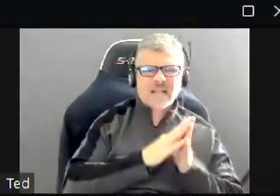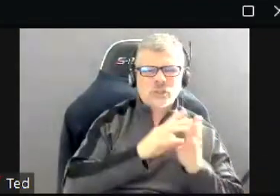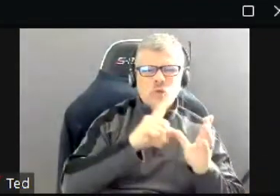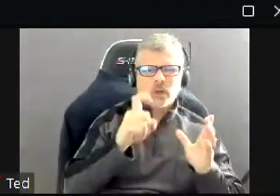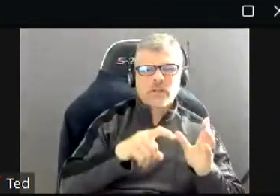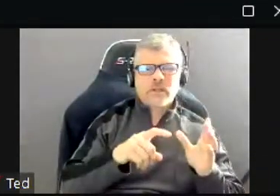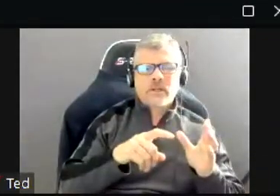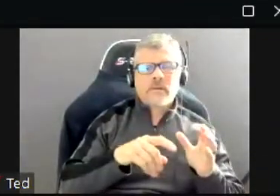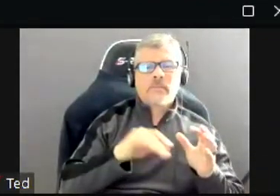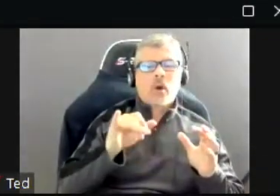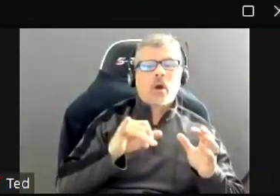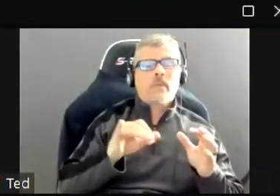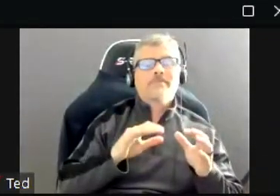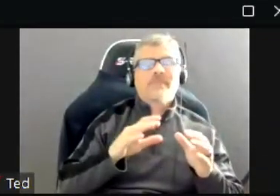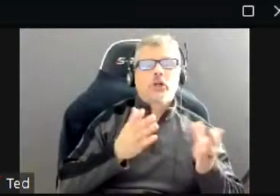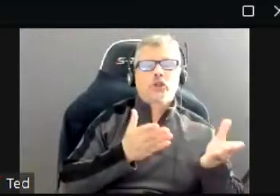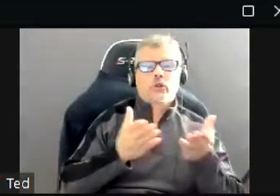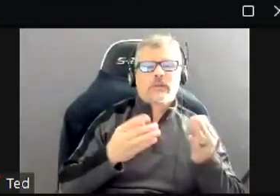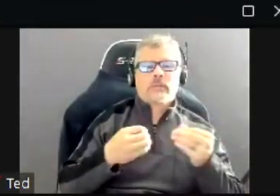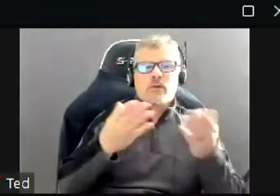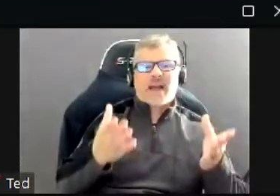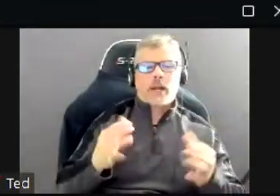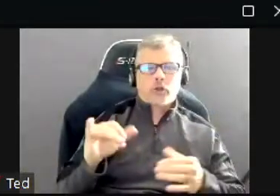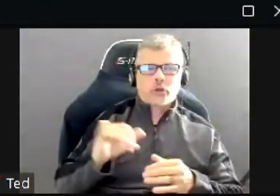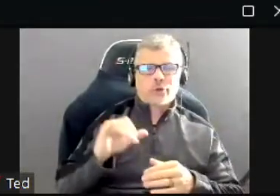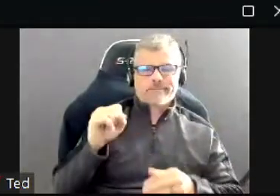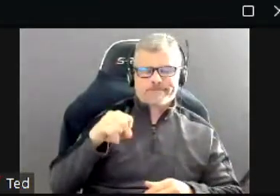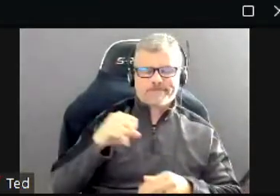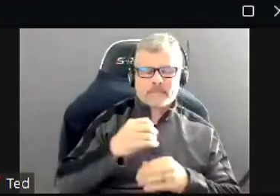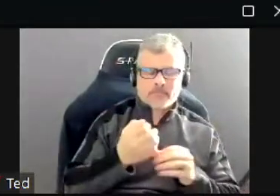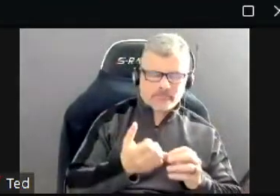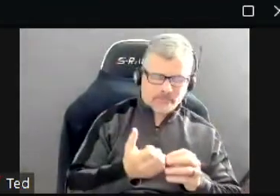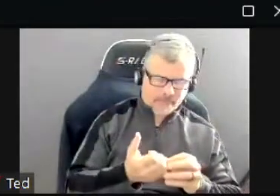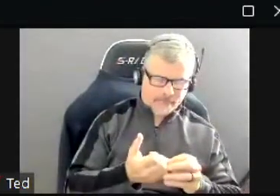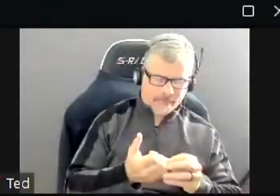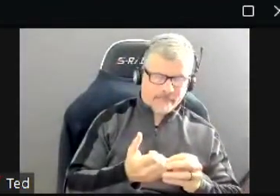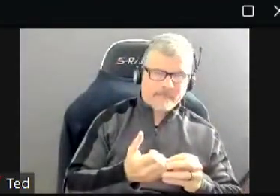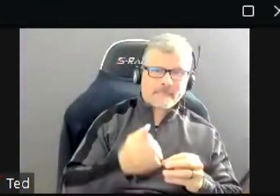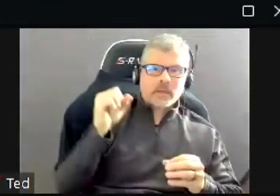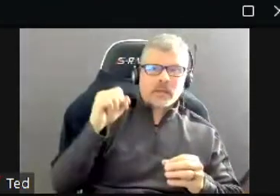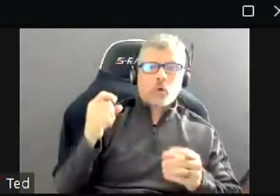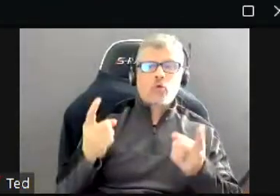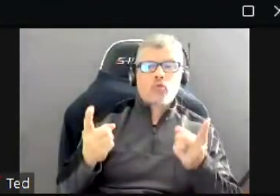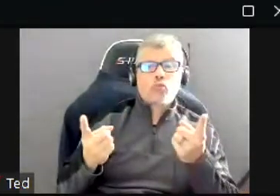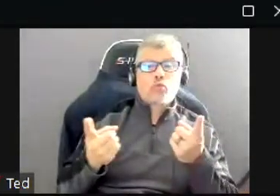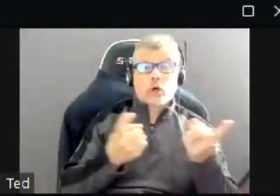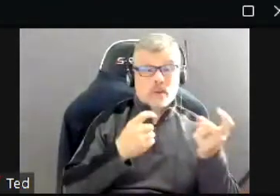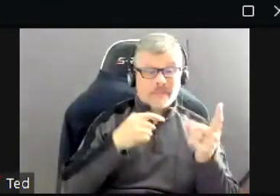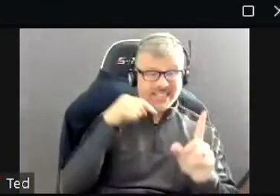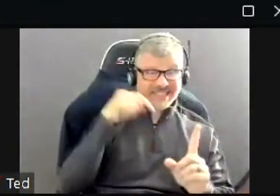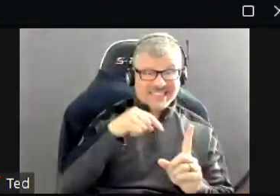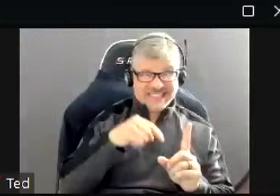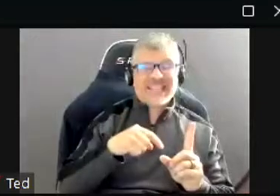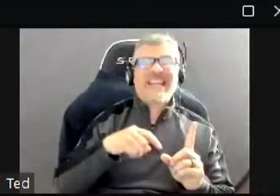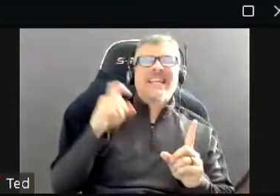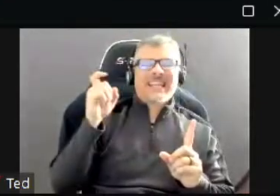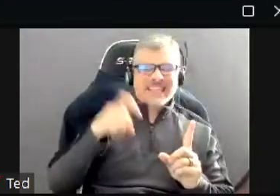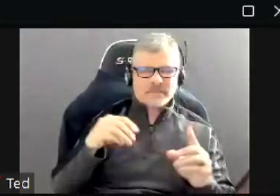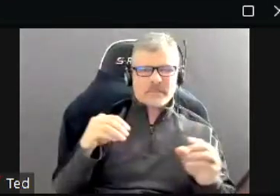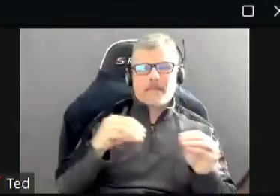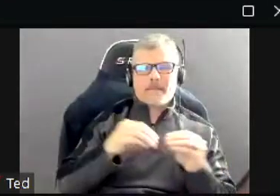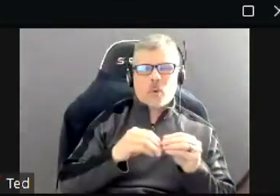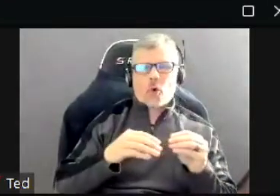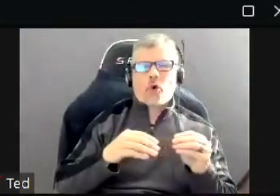service providers too. So yeah, I think recruitment efforts need to be more innovative in the way in